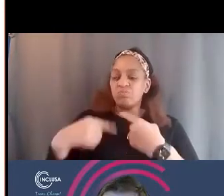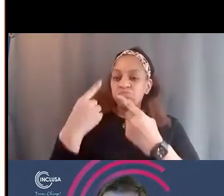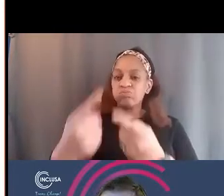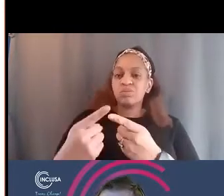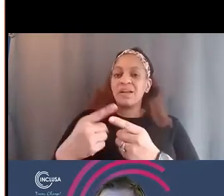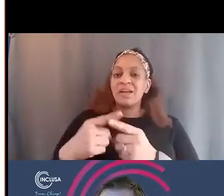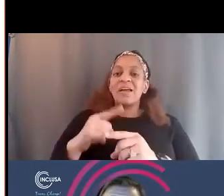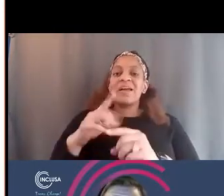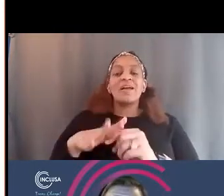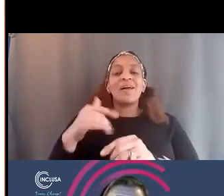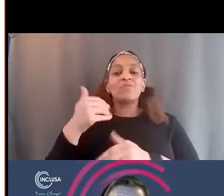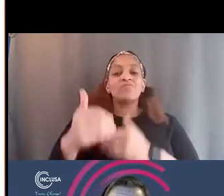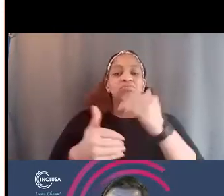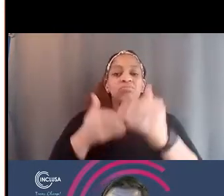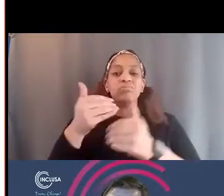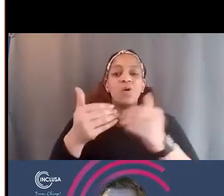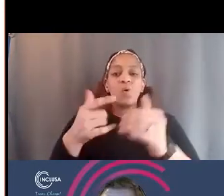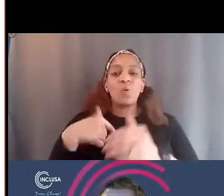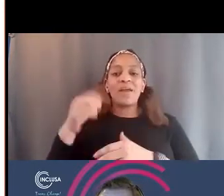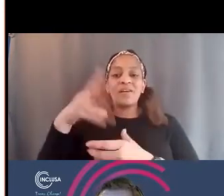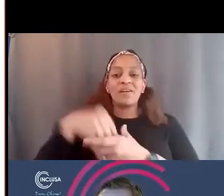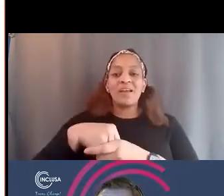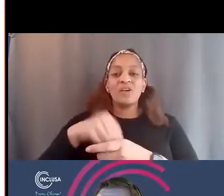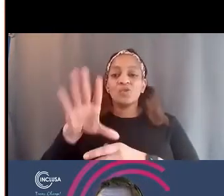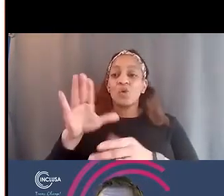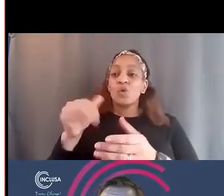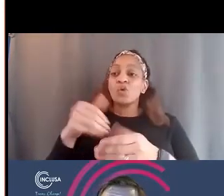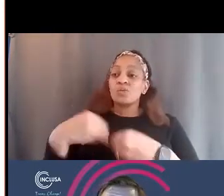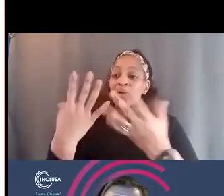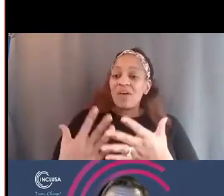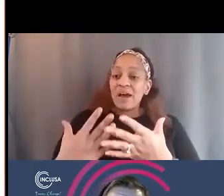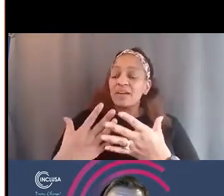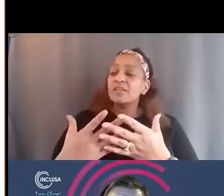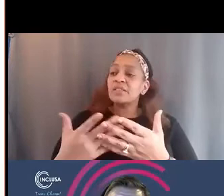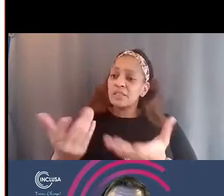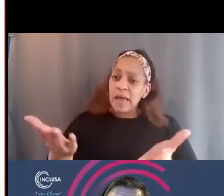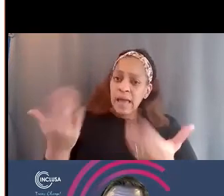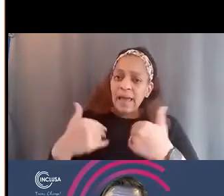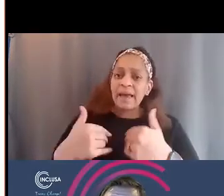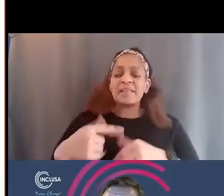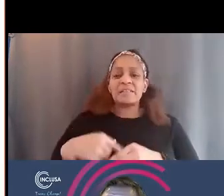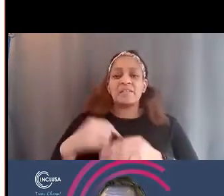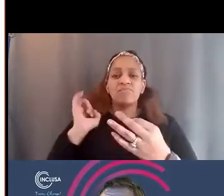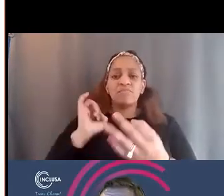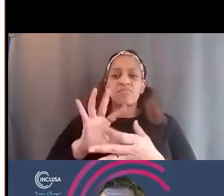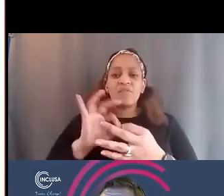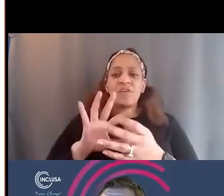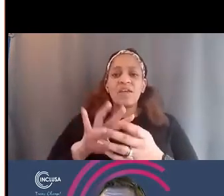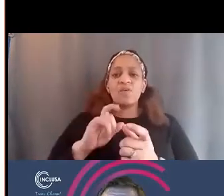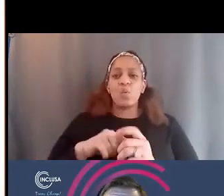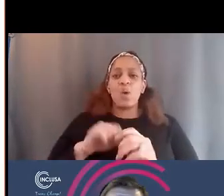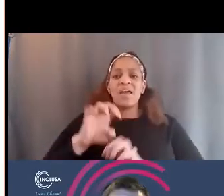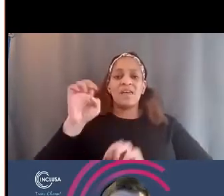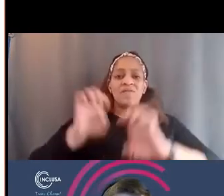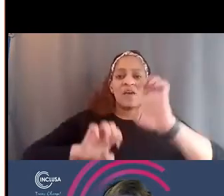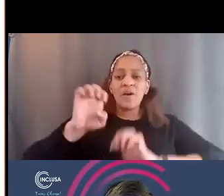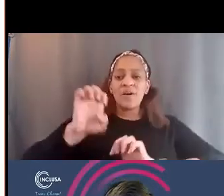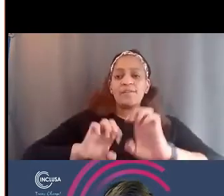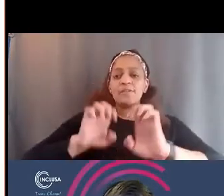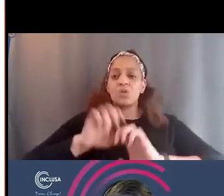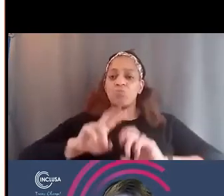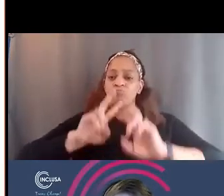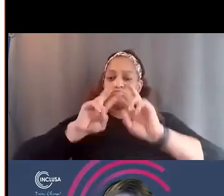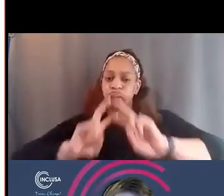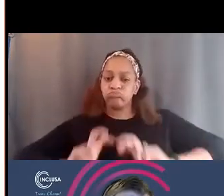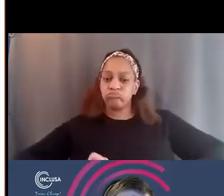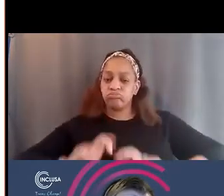every step of the way, we've engaged providers and had them at the table to both help us reevaluate and then define a path forward. As